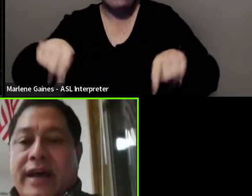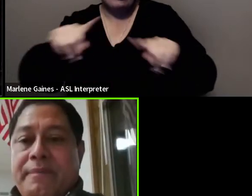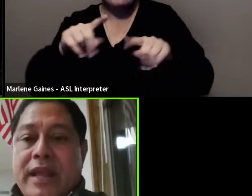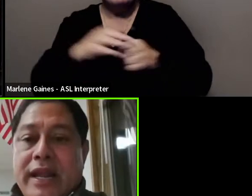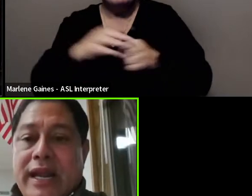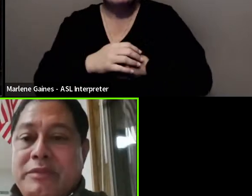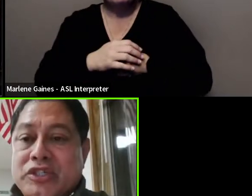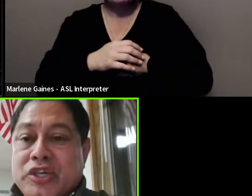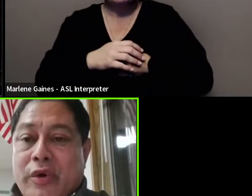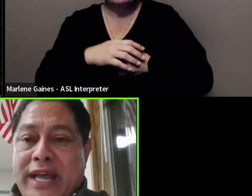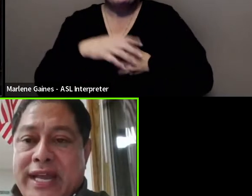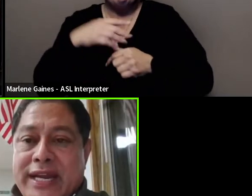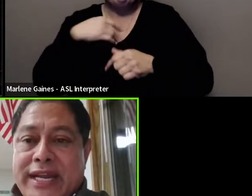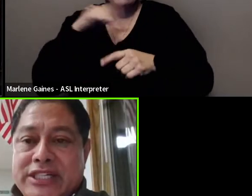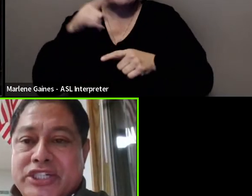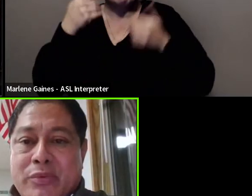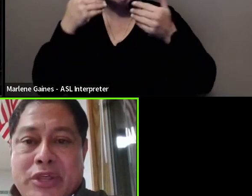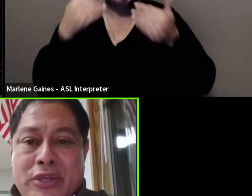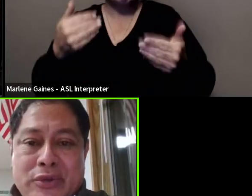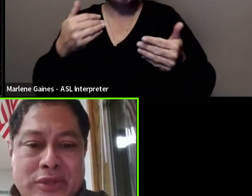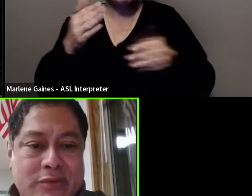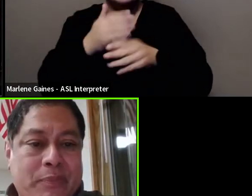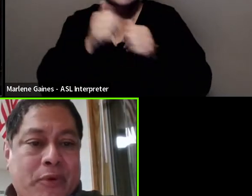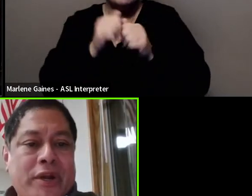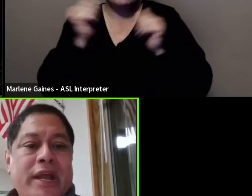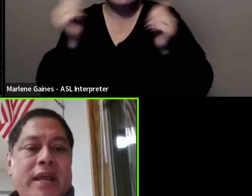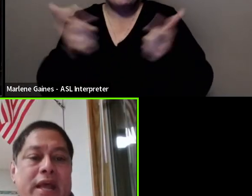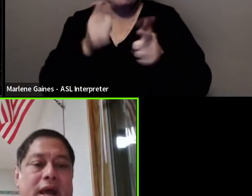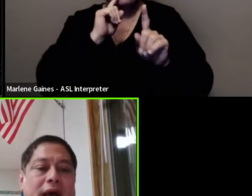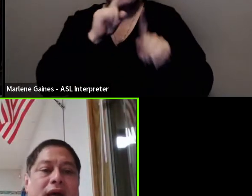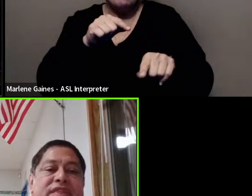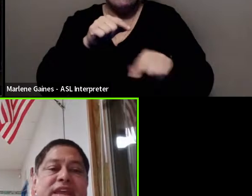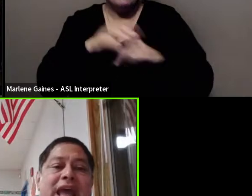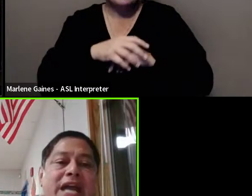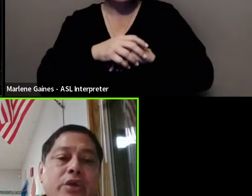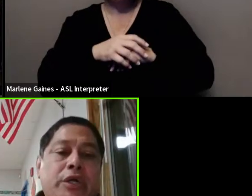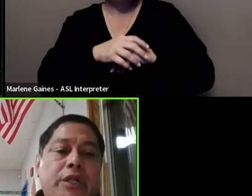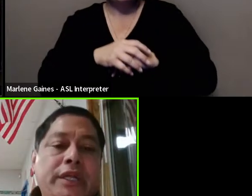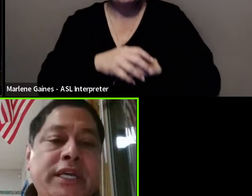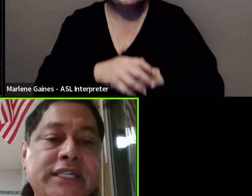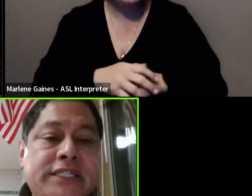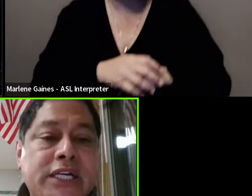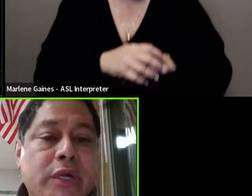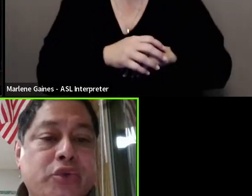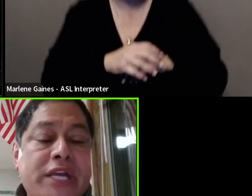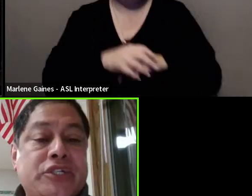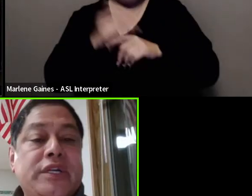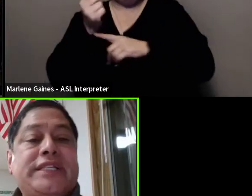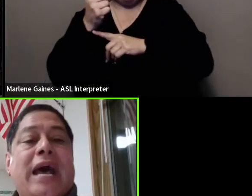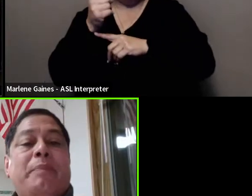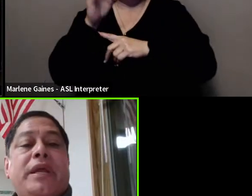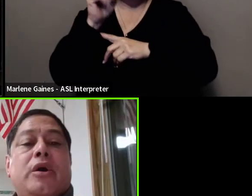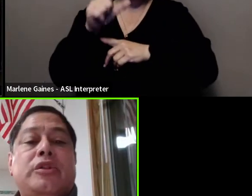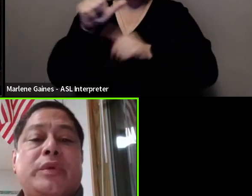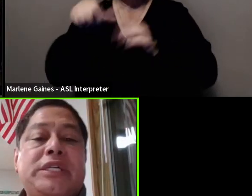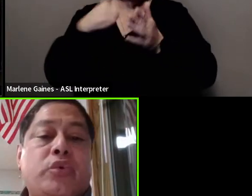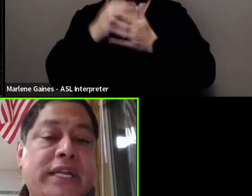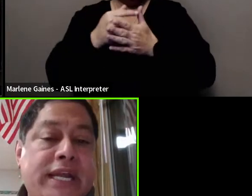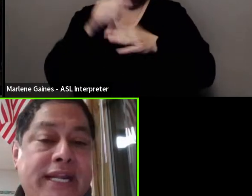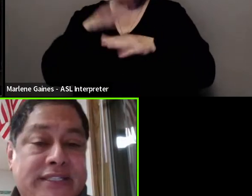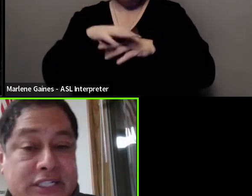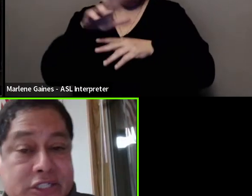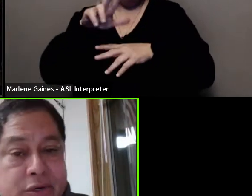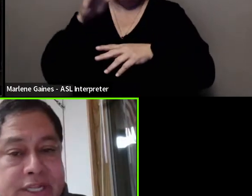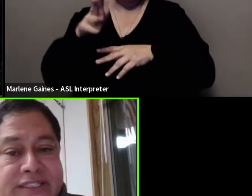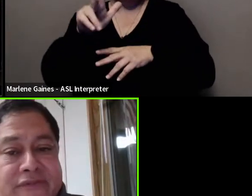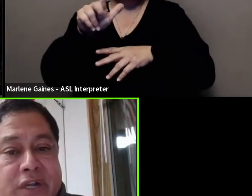And let me just go ahead and share with you the report. The annual ESL graduation is happening on